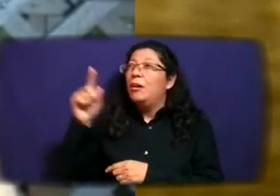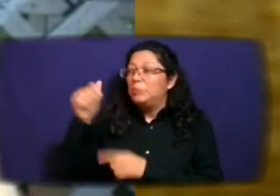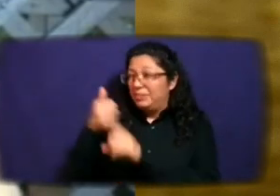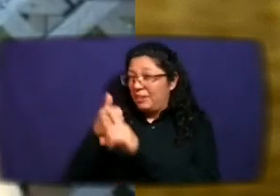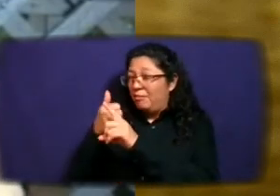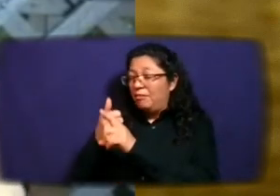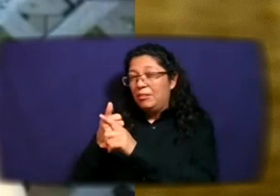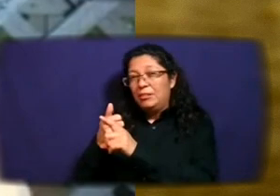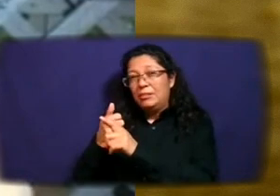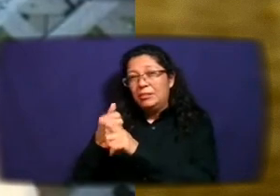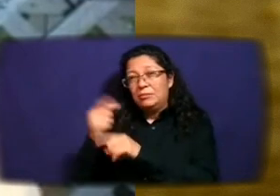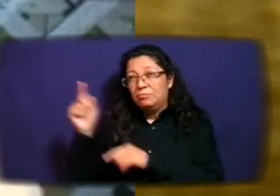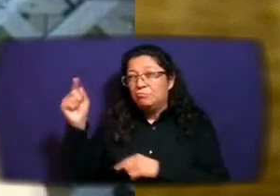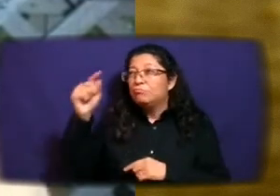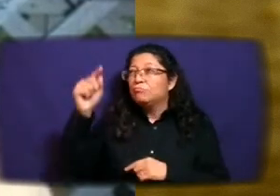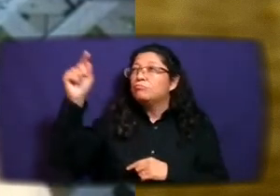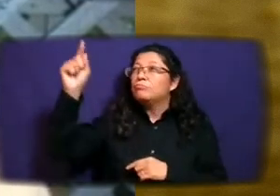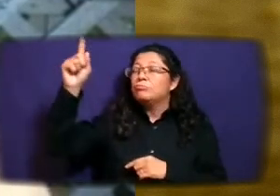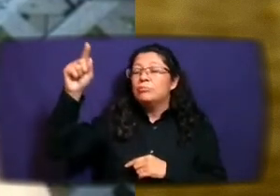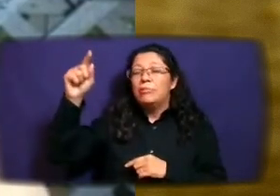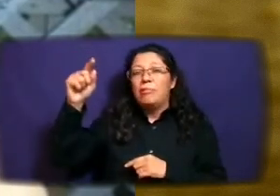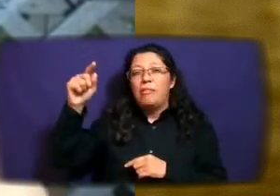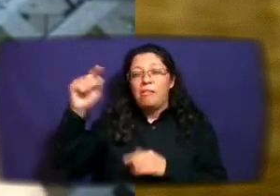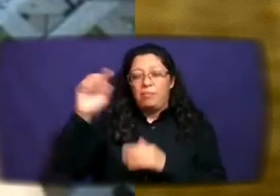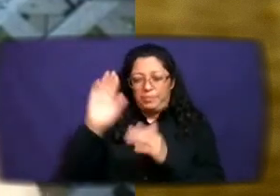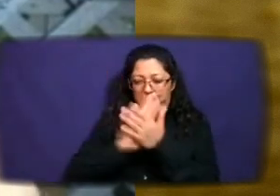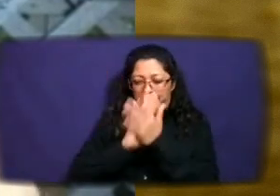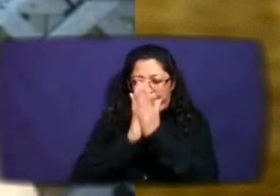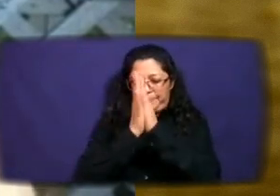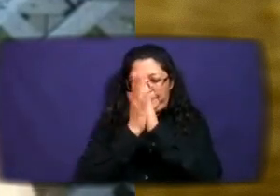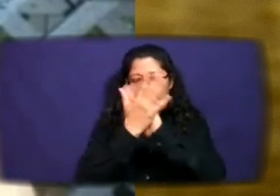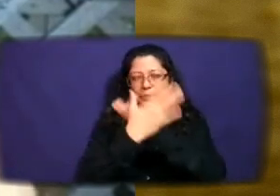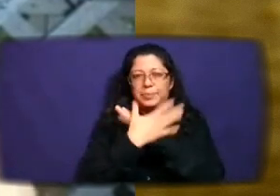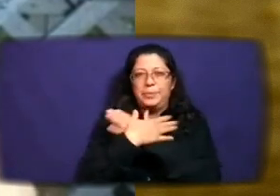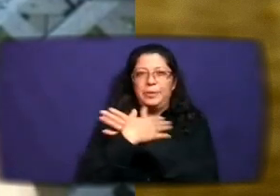One day, he'll become a butterfly.